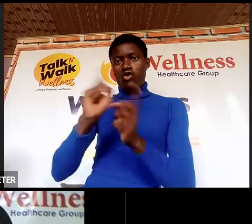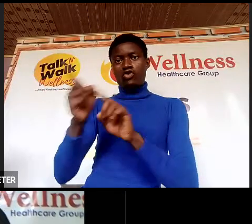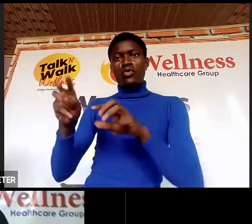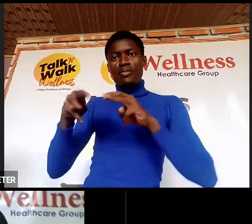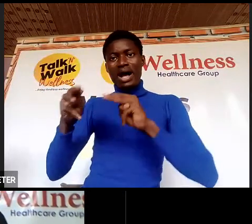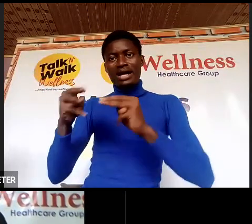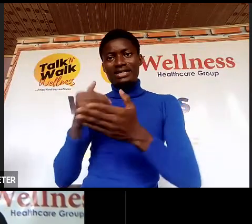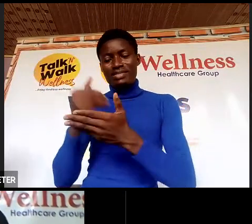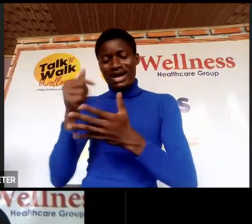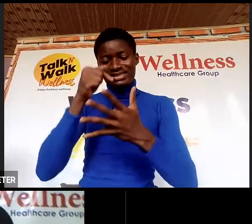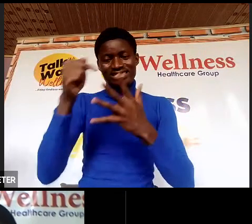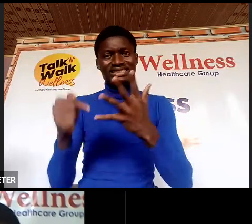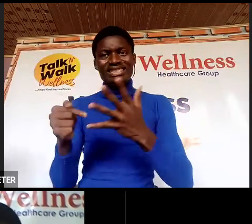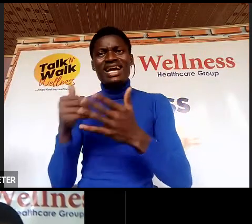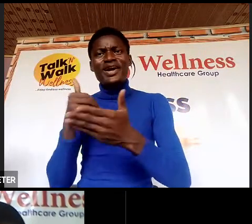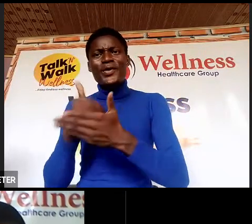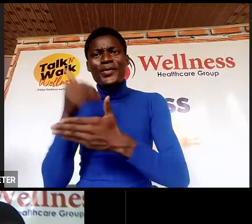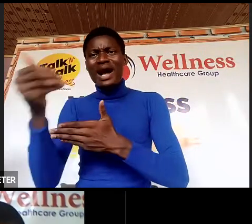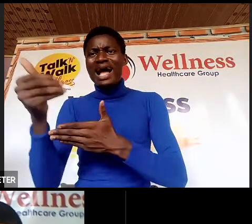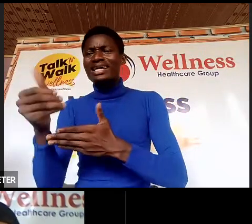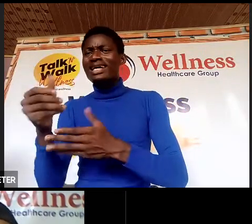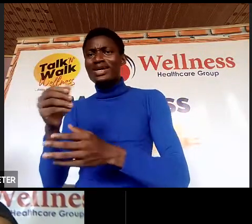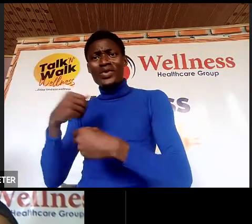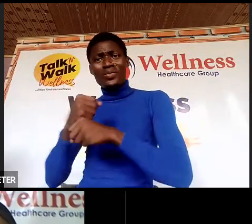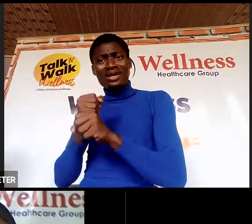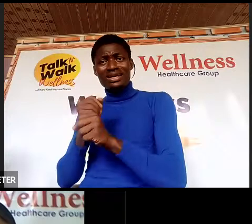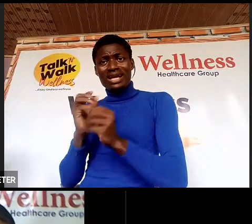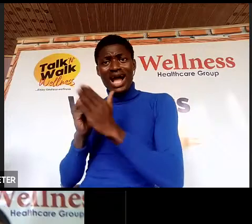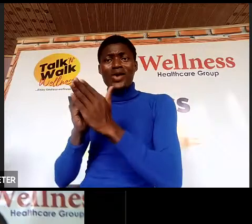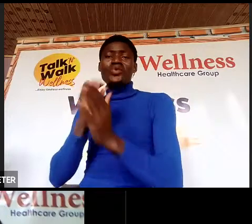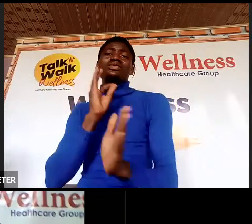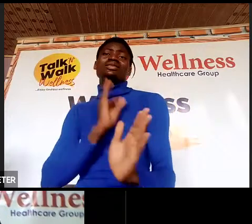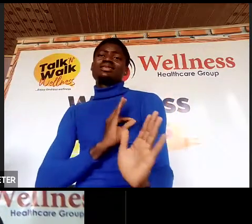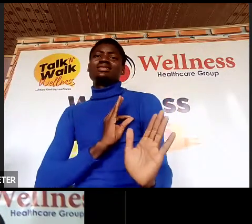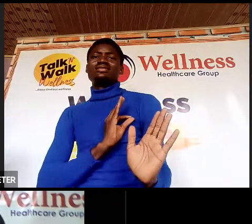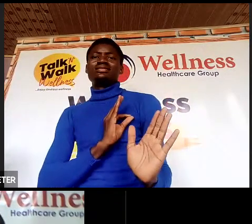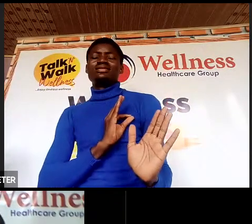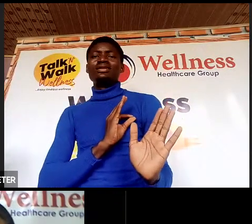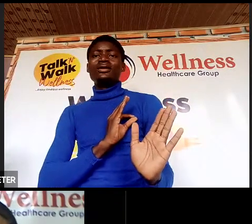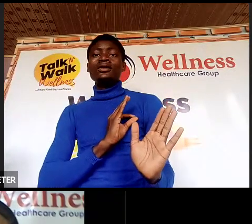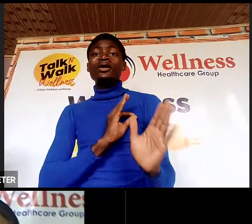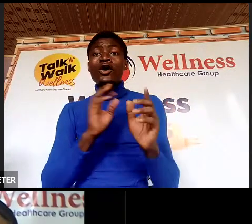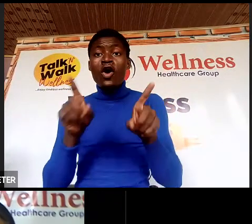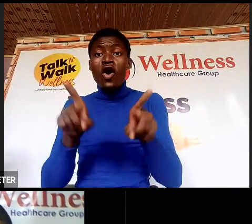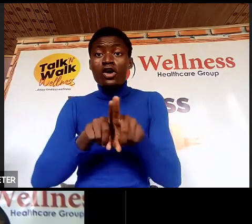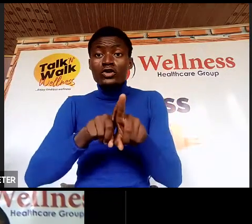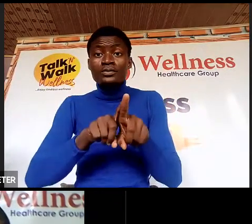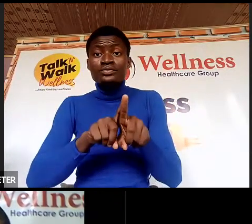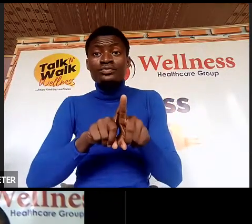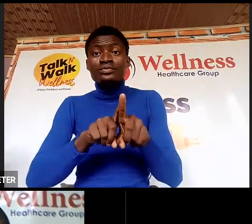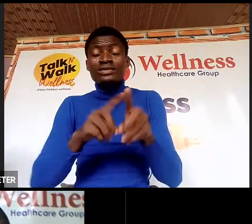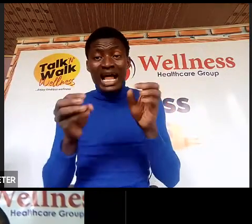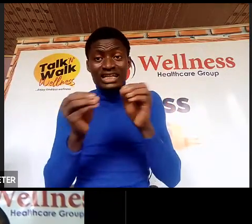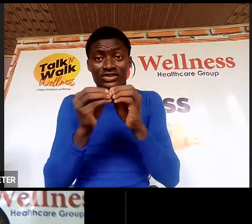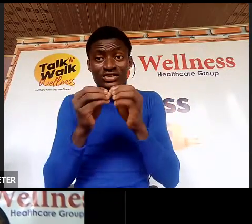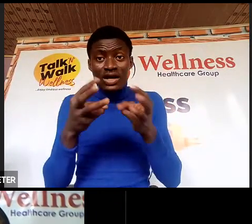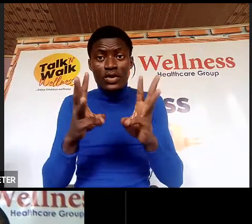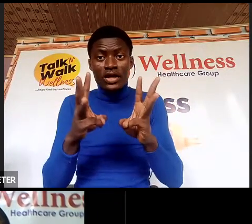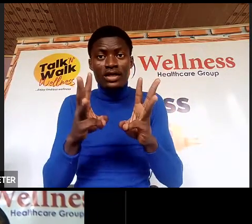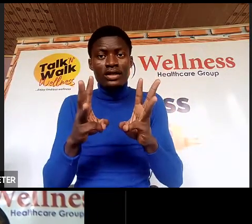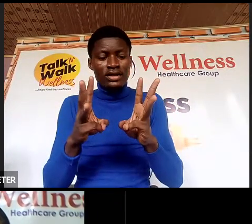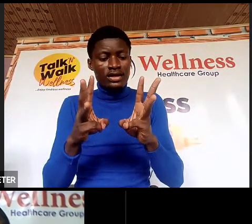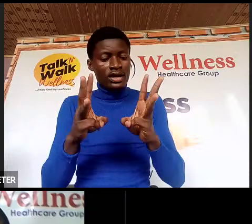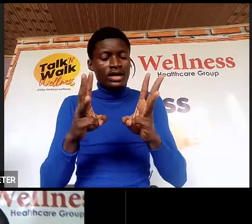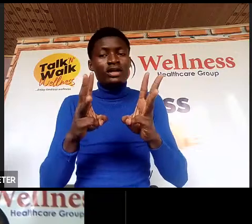addition to the money that you're making, look for ways that you can make money by turning your passion to profit. I hope those 5